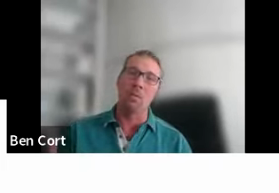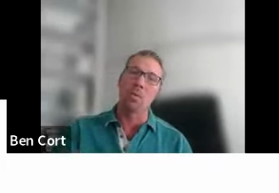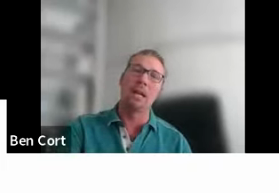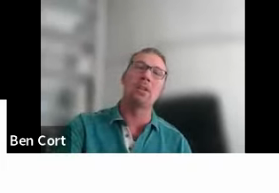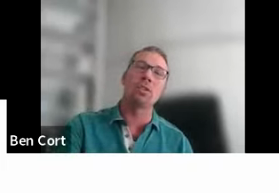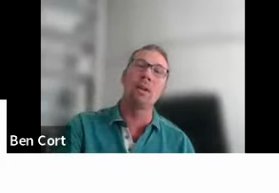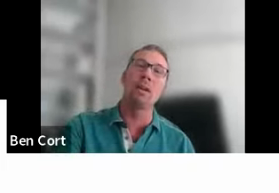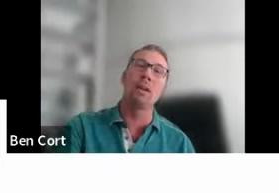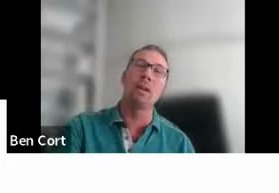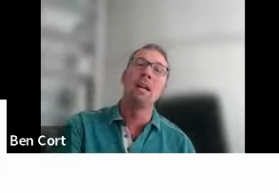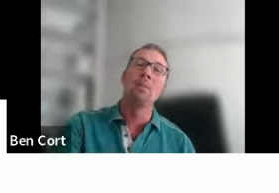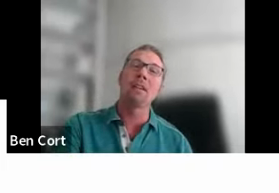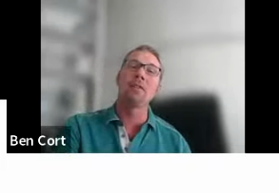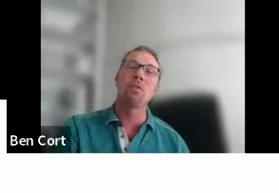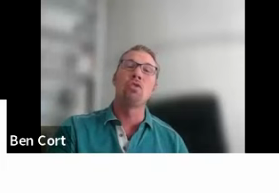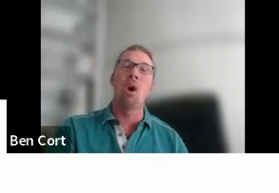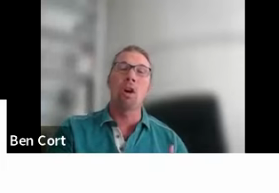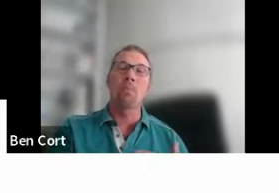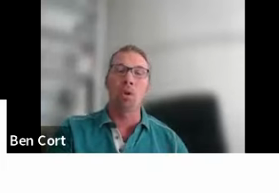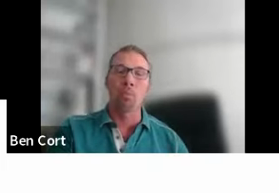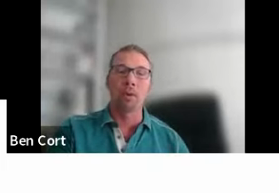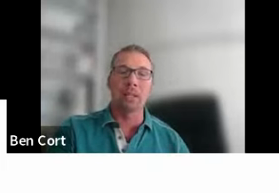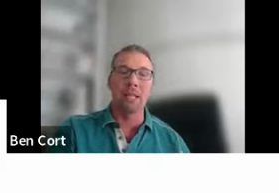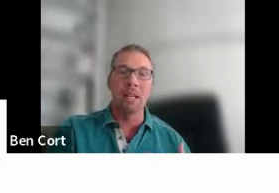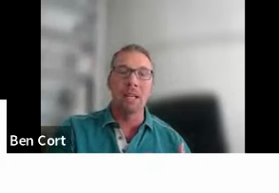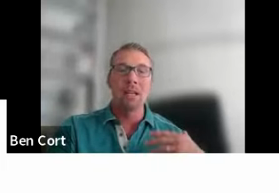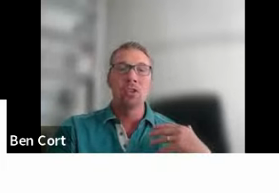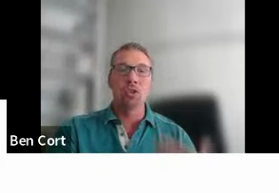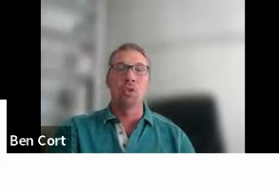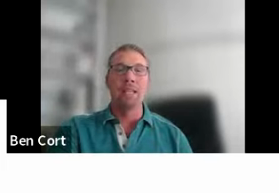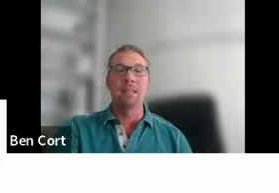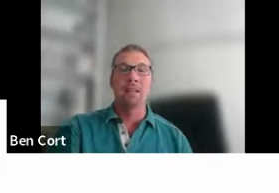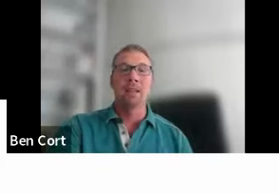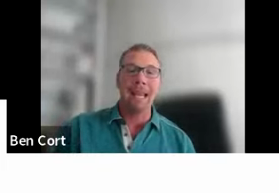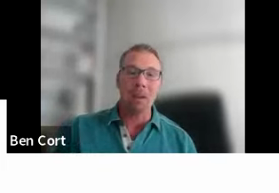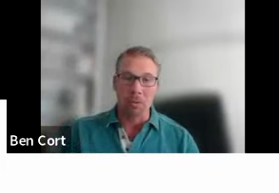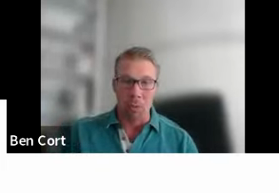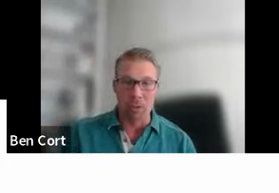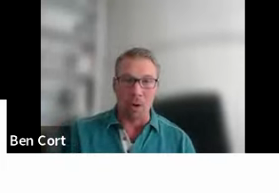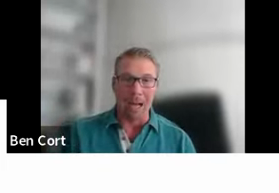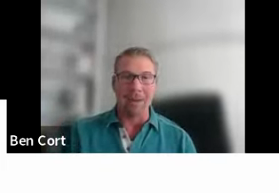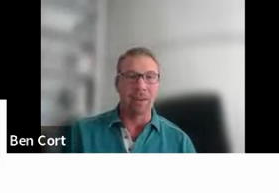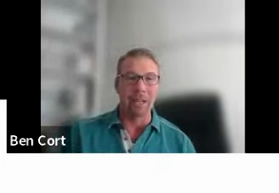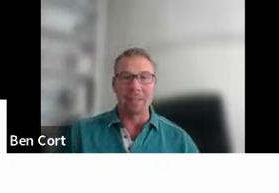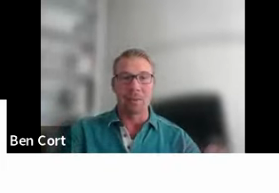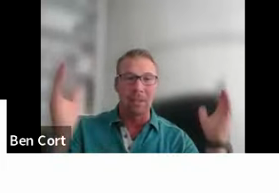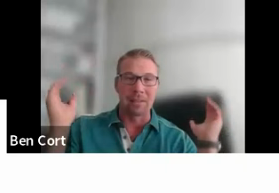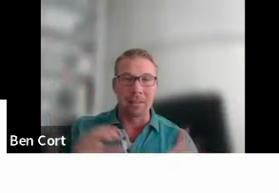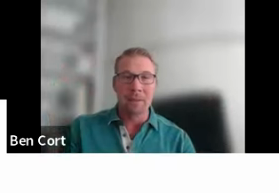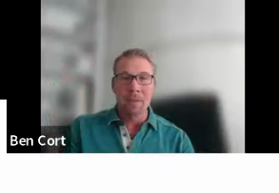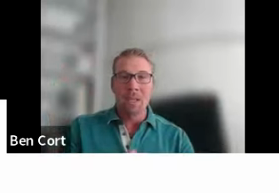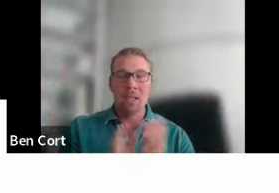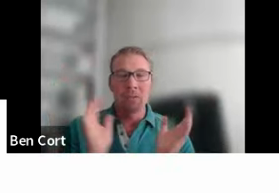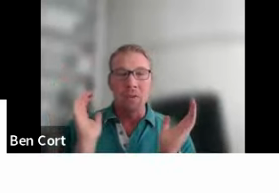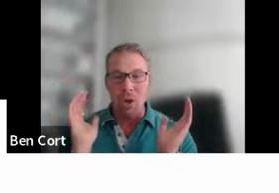is, and we're ready to treat it, because if you don't appropriately treat cannabis withdrawal, I don't know, Nancy, read the